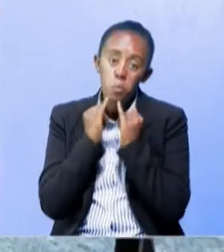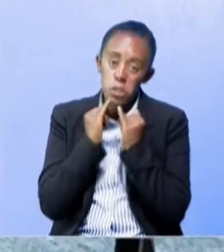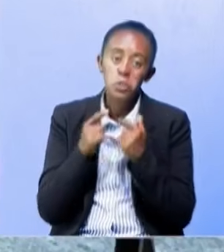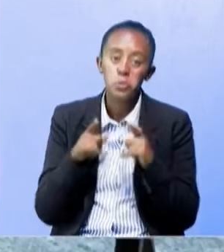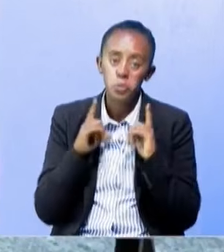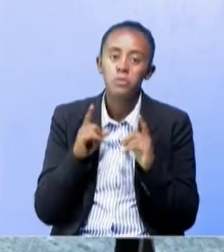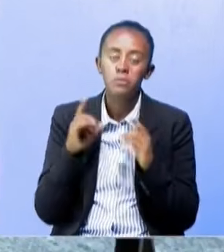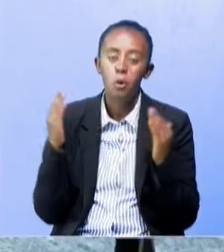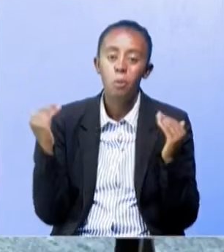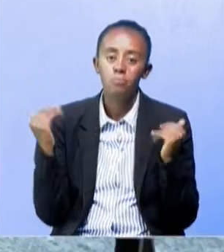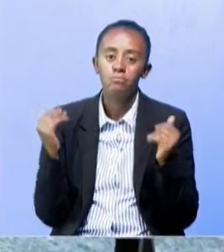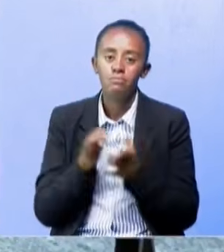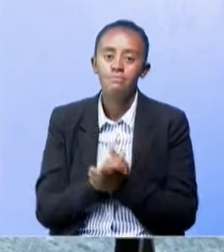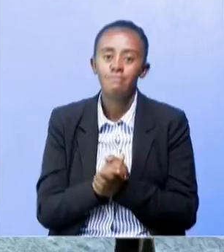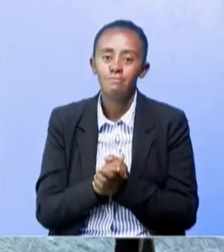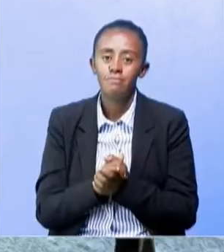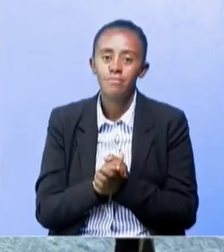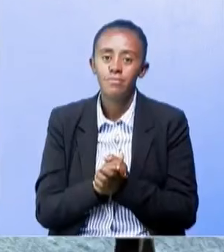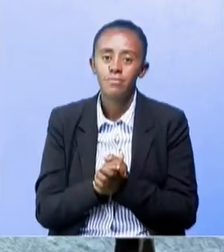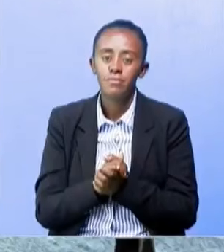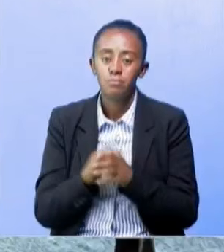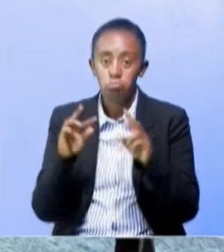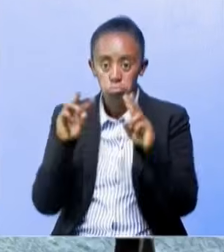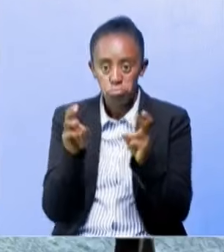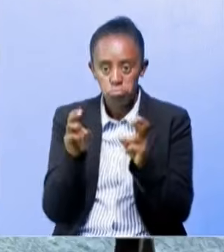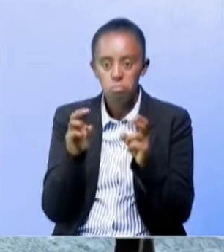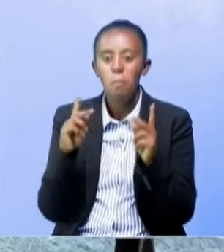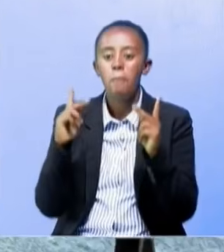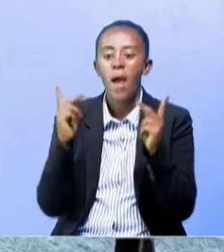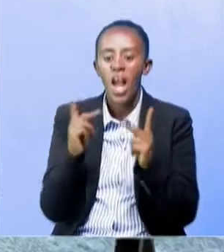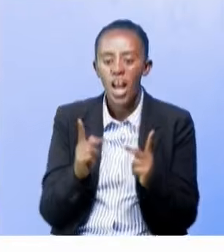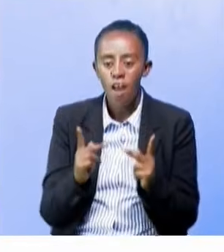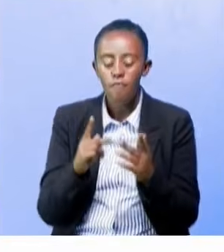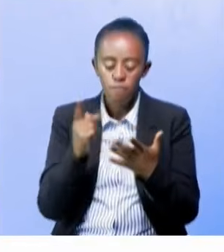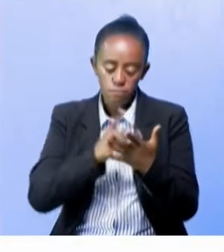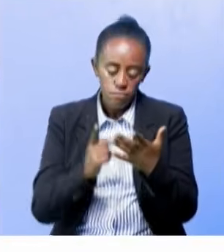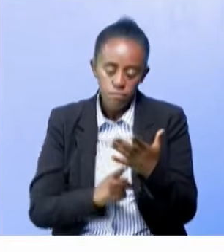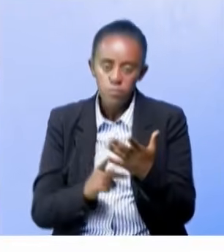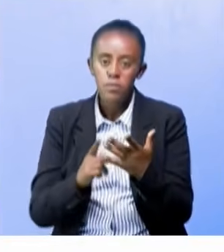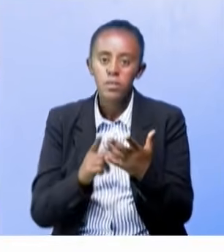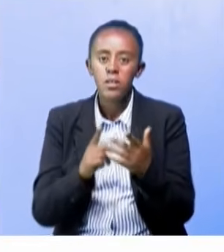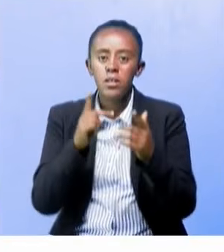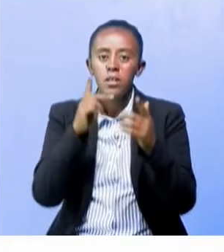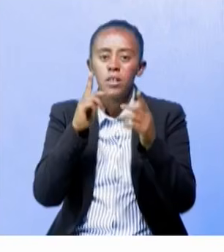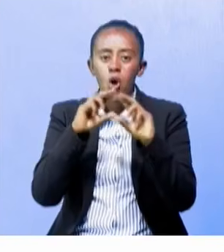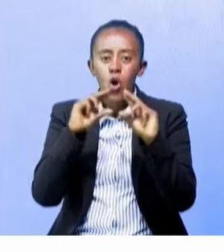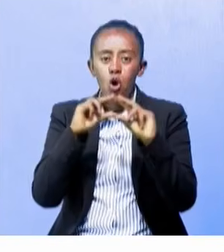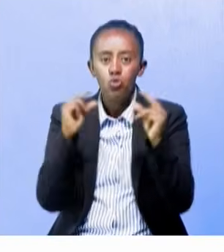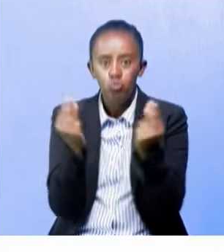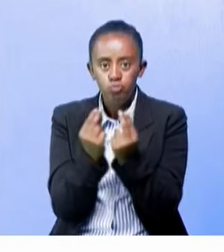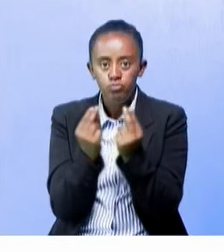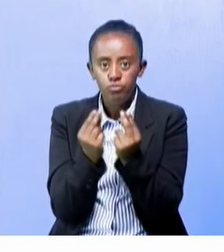paragraph. Paragraph is nothing there. It is a collection of, or a group of,